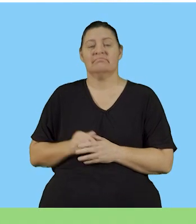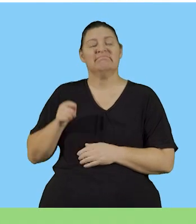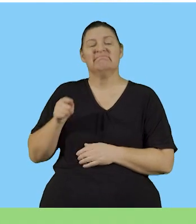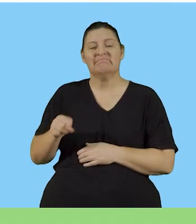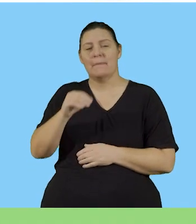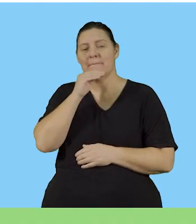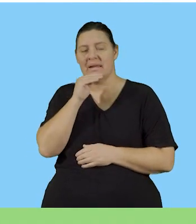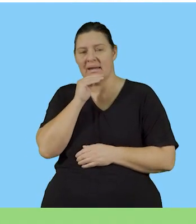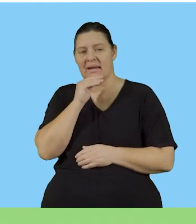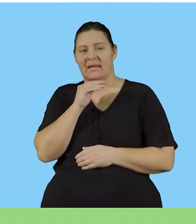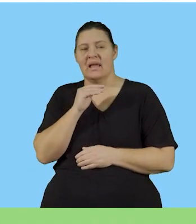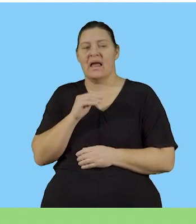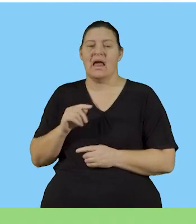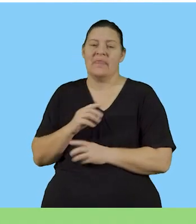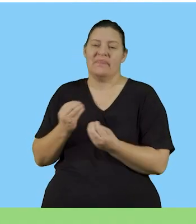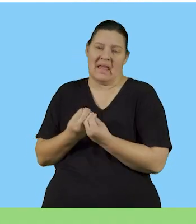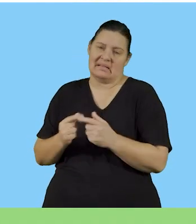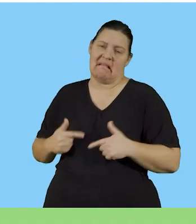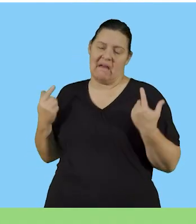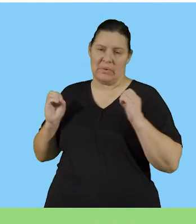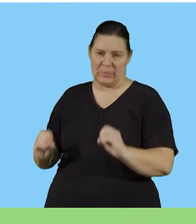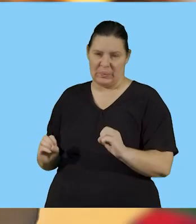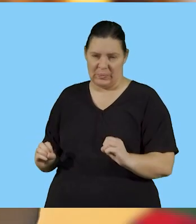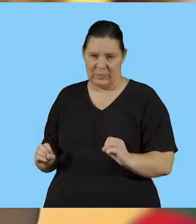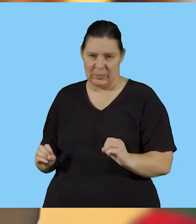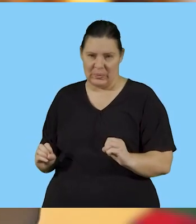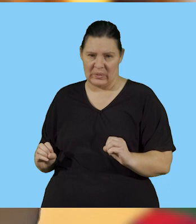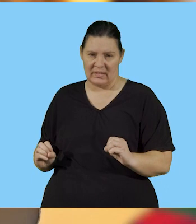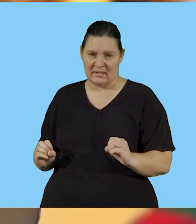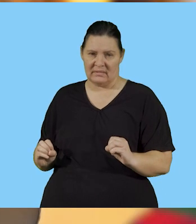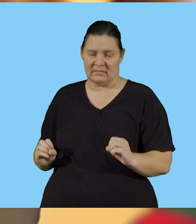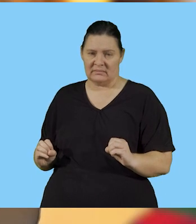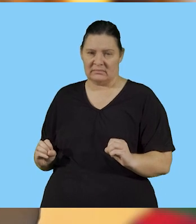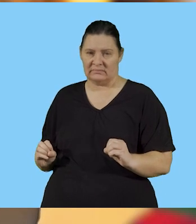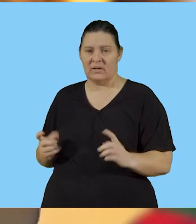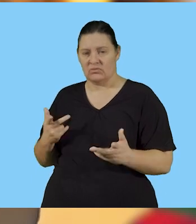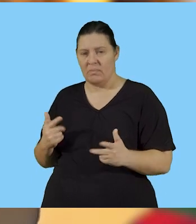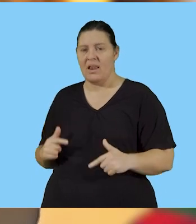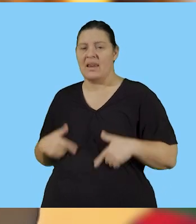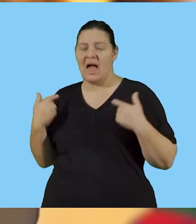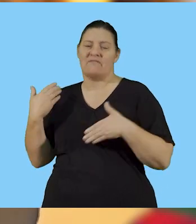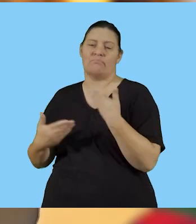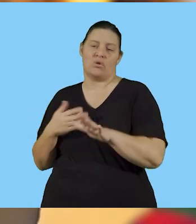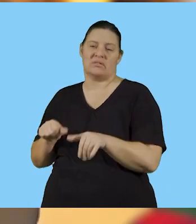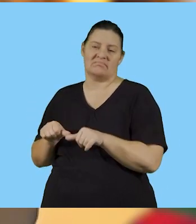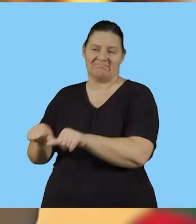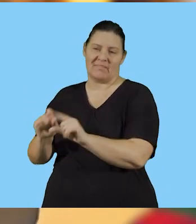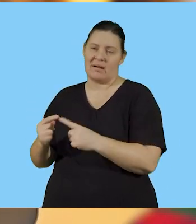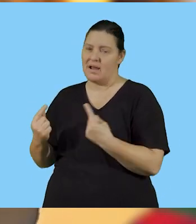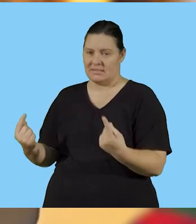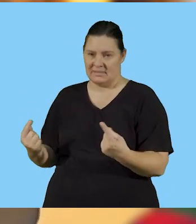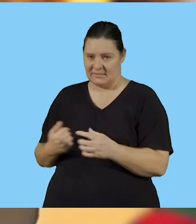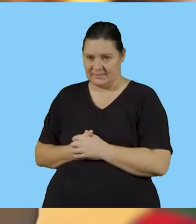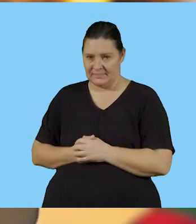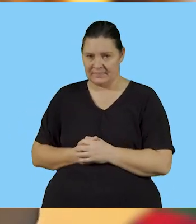Abiotic factors means non-living things. So now we are looking at the things that cannot undergo life processes